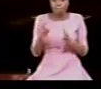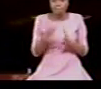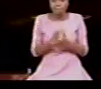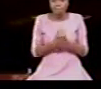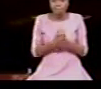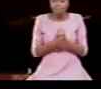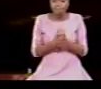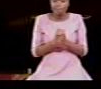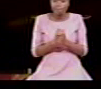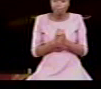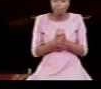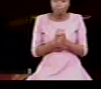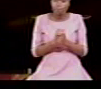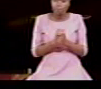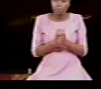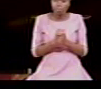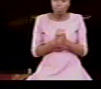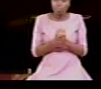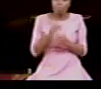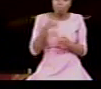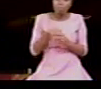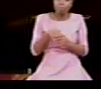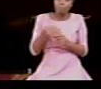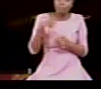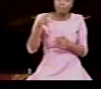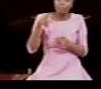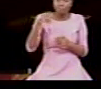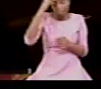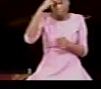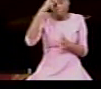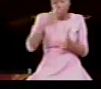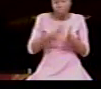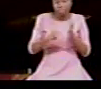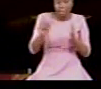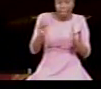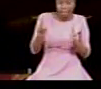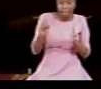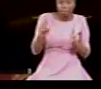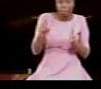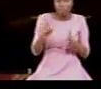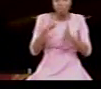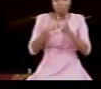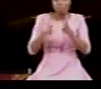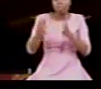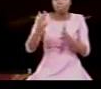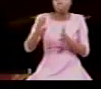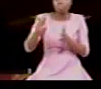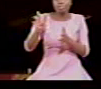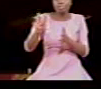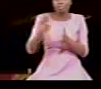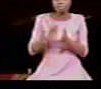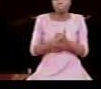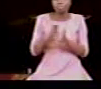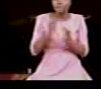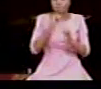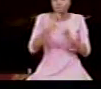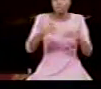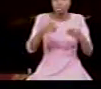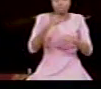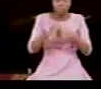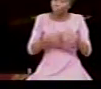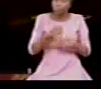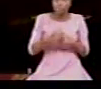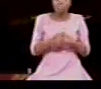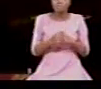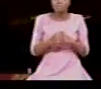have some minutes to go. Look at it. Proverbs 11 from verse 24. If you don't give, you will suffer. Look at